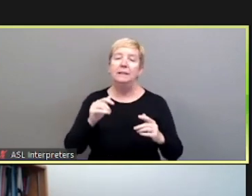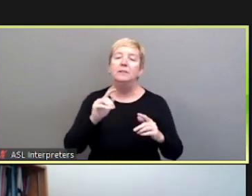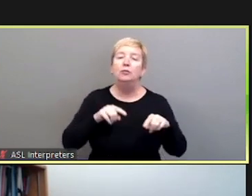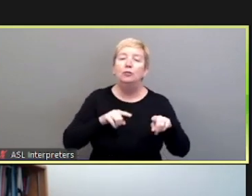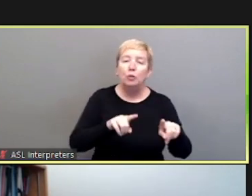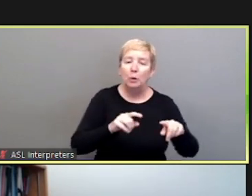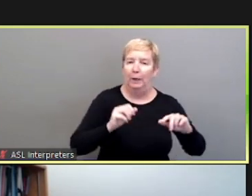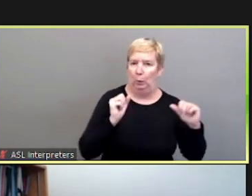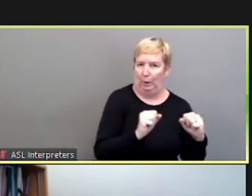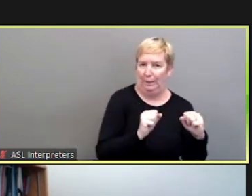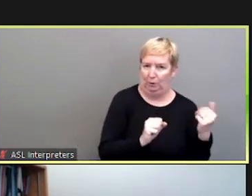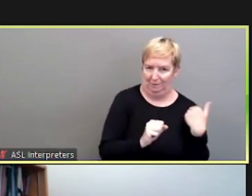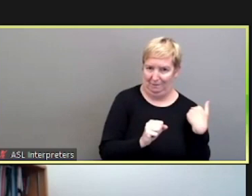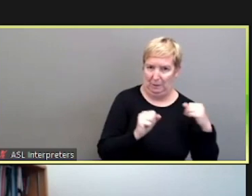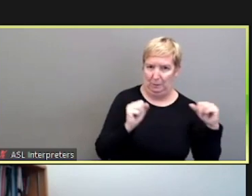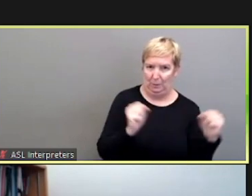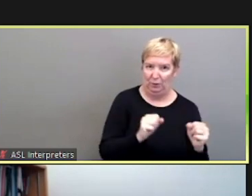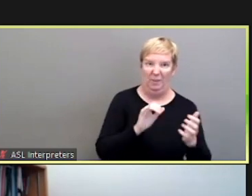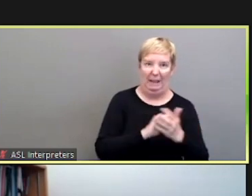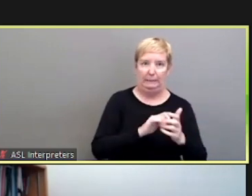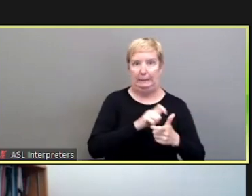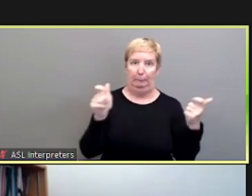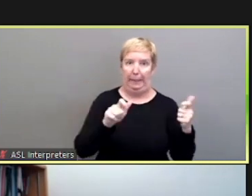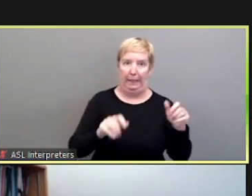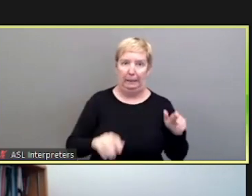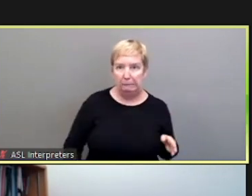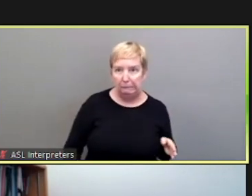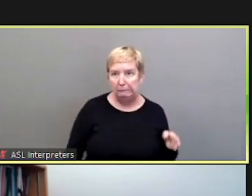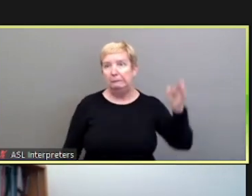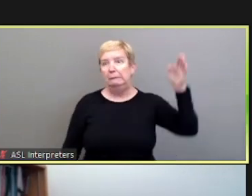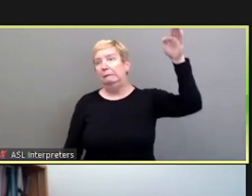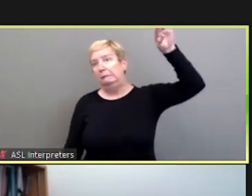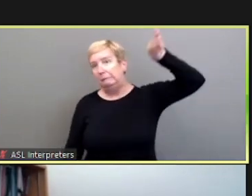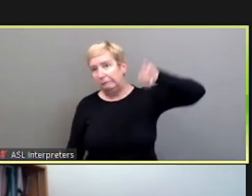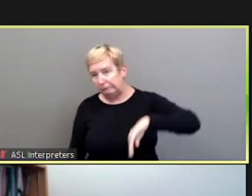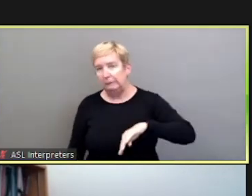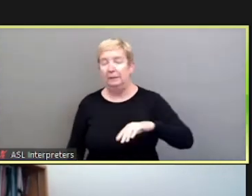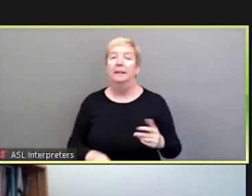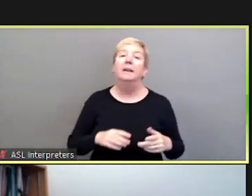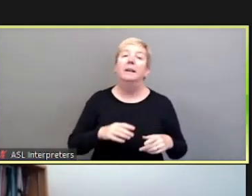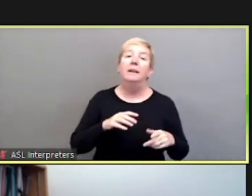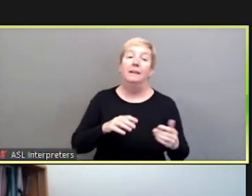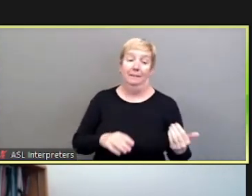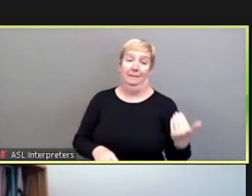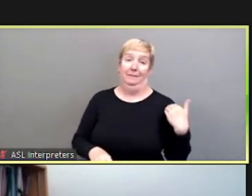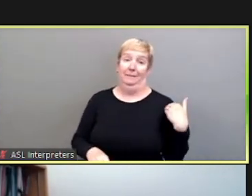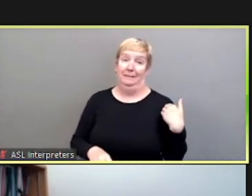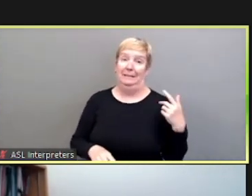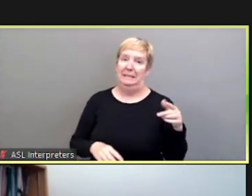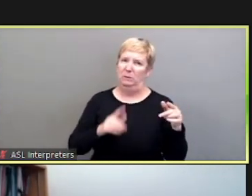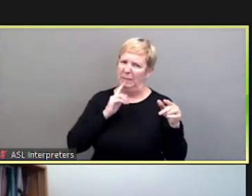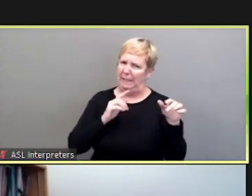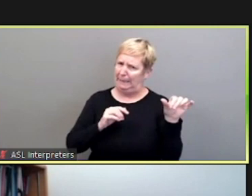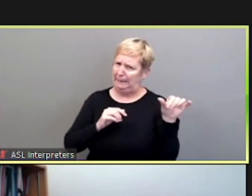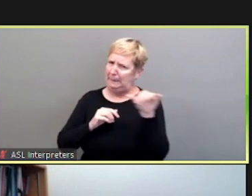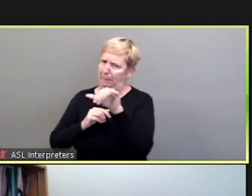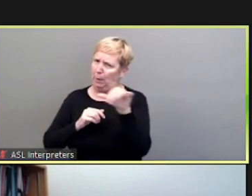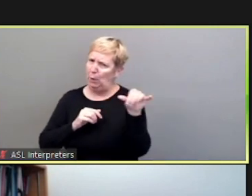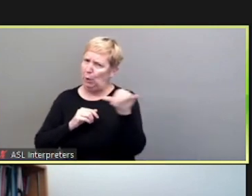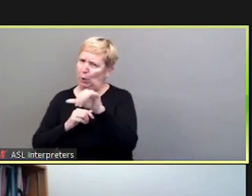surge, which is the big mountain in the middle of the slide, case rates were very similar among 5